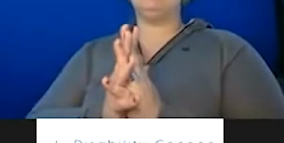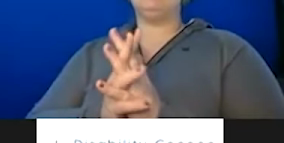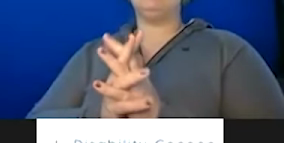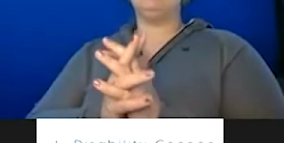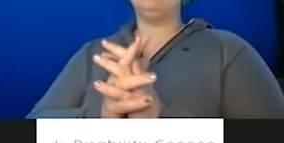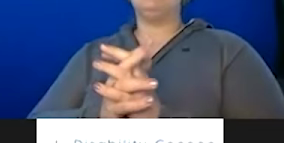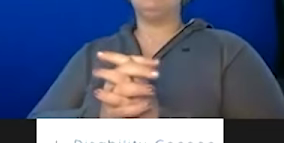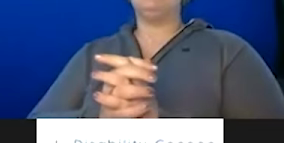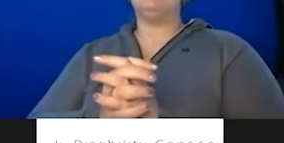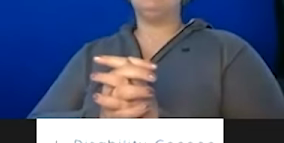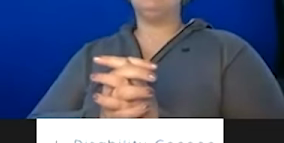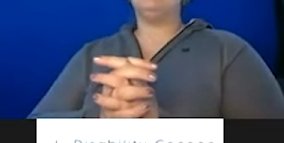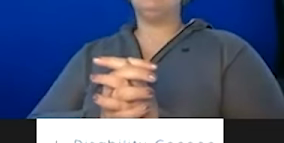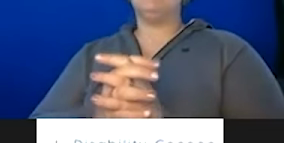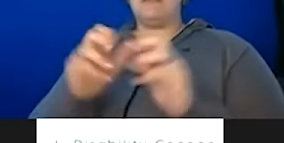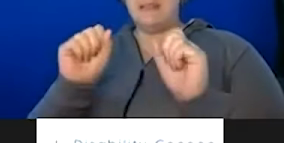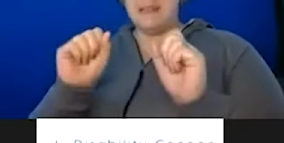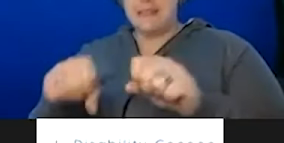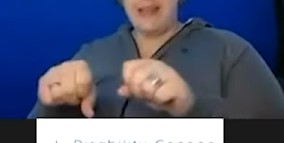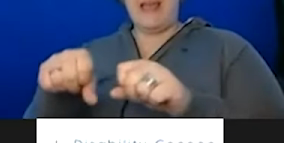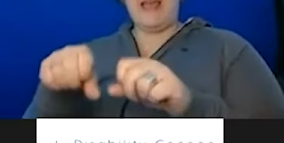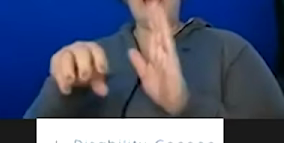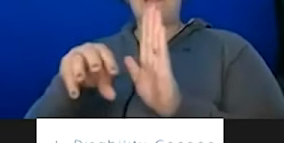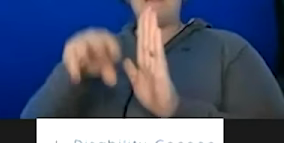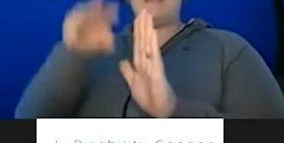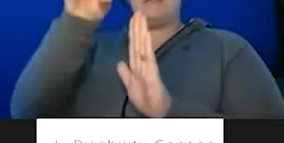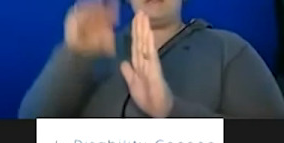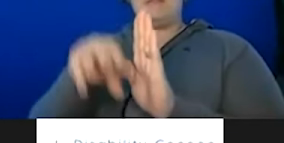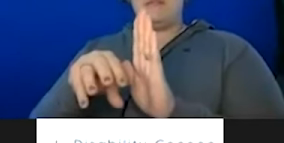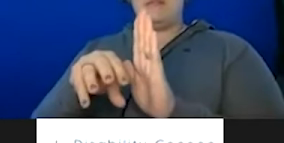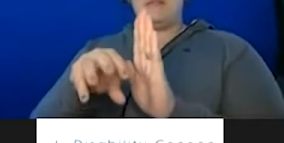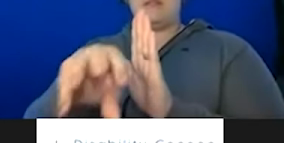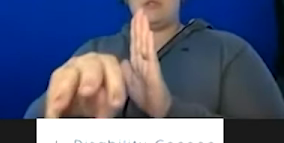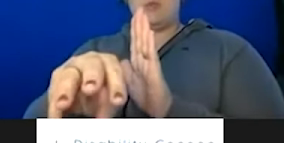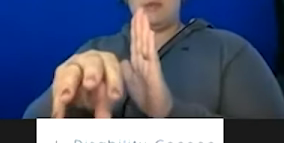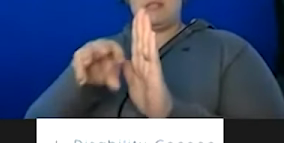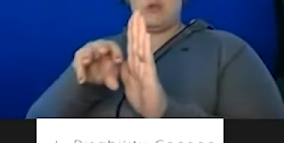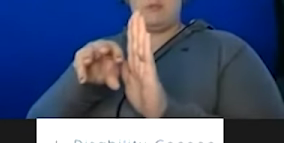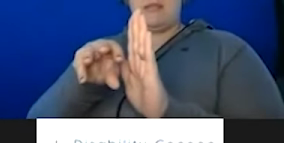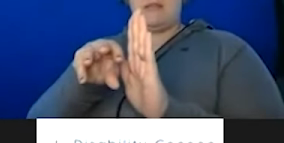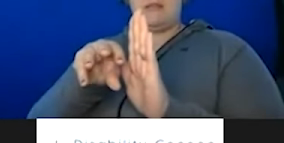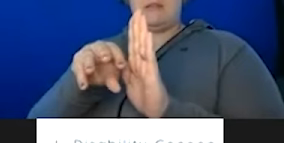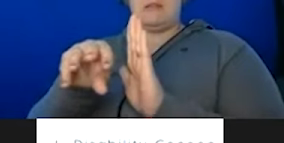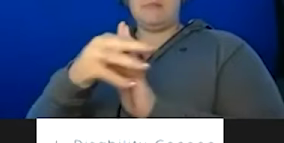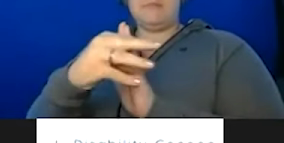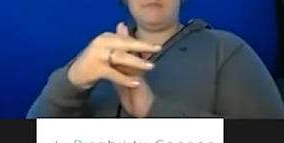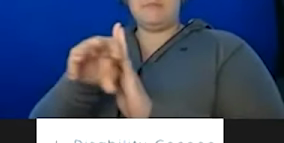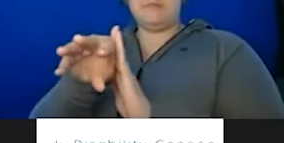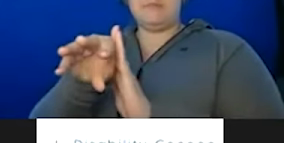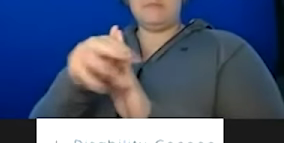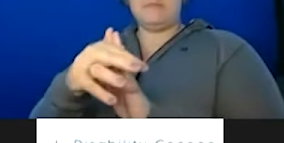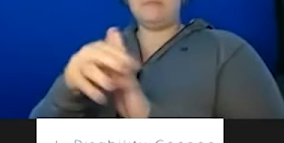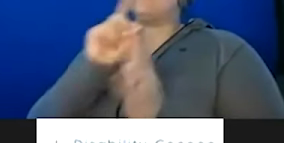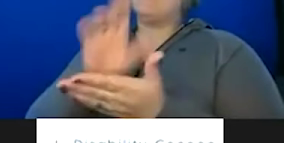to pan and tilt and zoom. And so that's a nice feature to be able to have, maybe for an interior